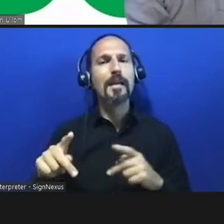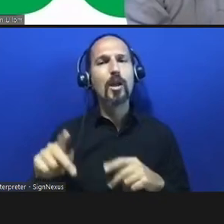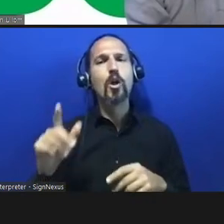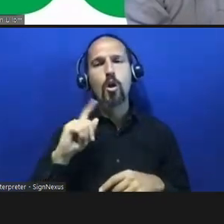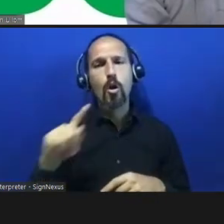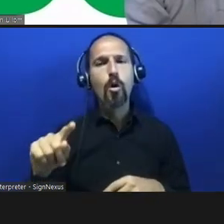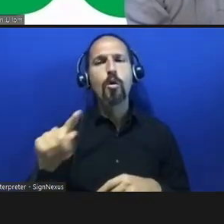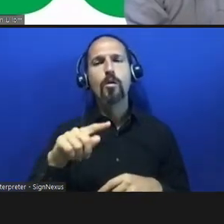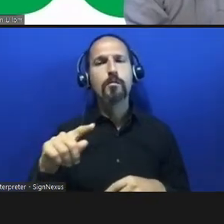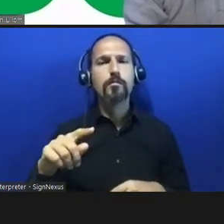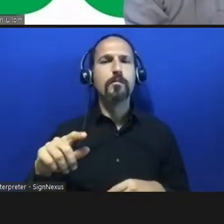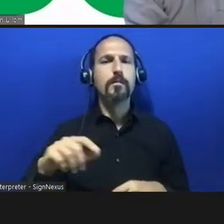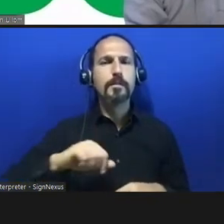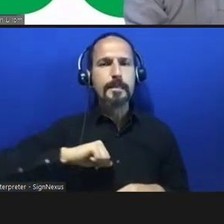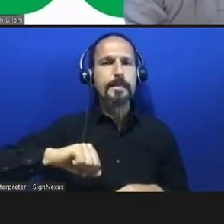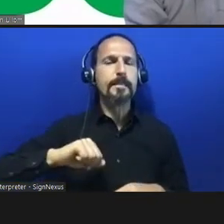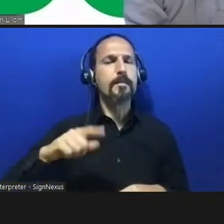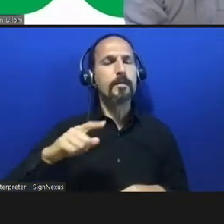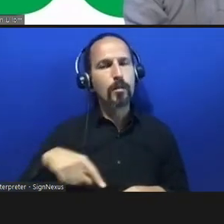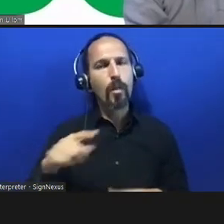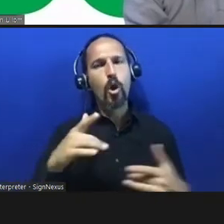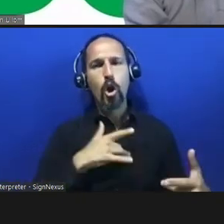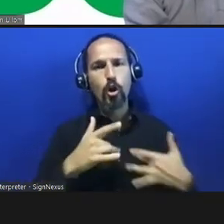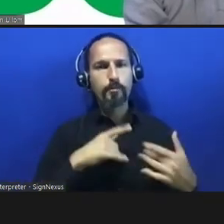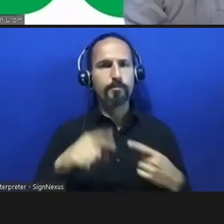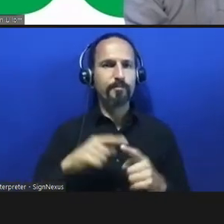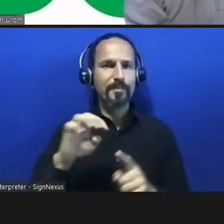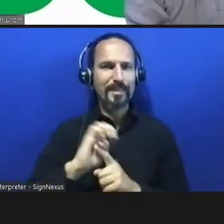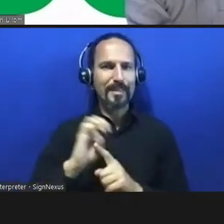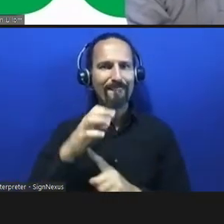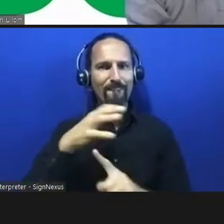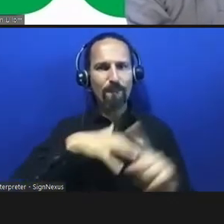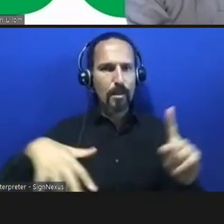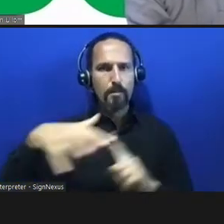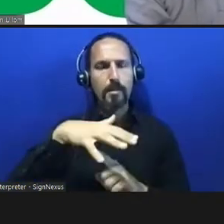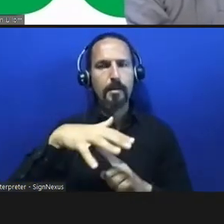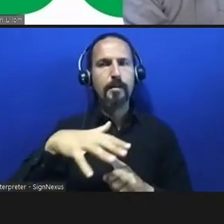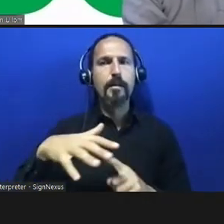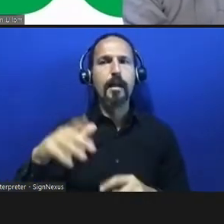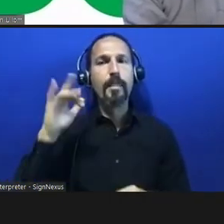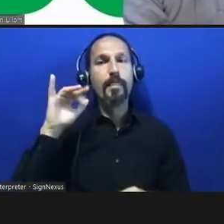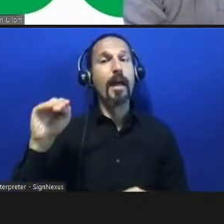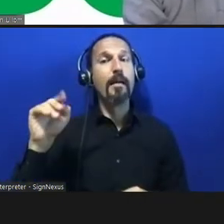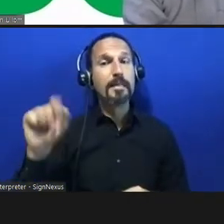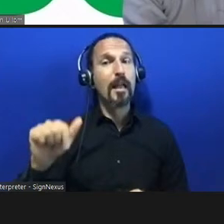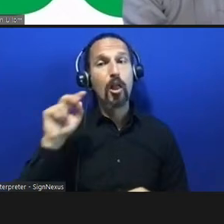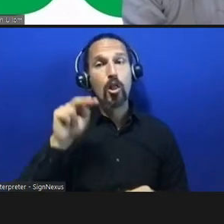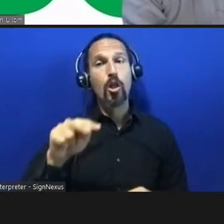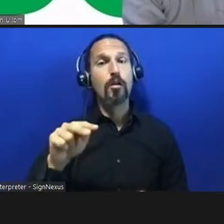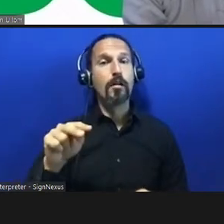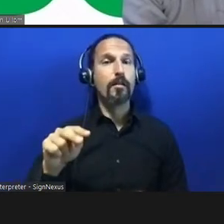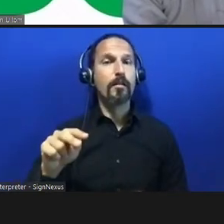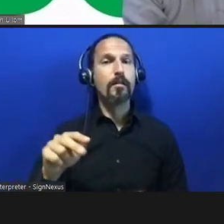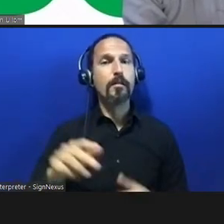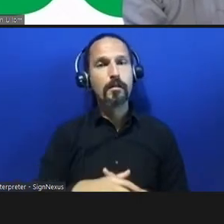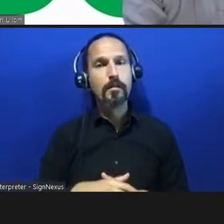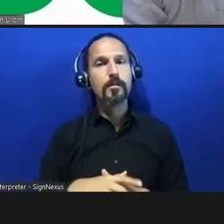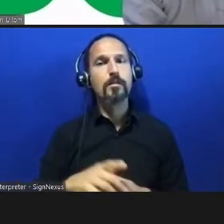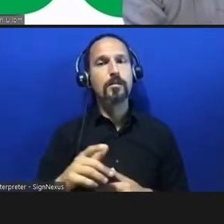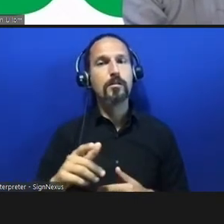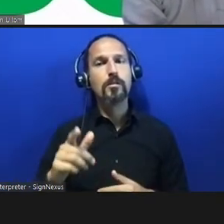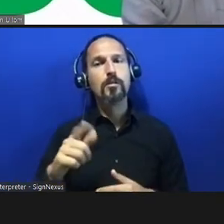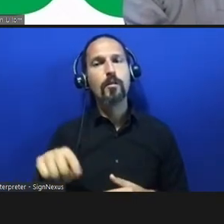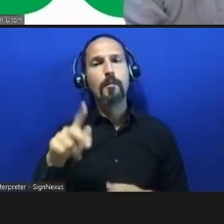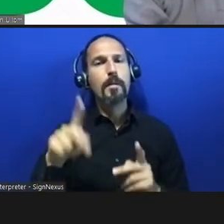pushed it more than anybody else because they're more worried about their environment and then I think the MTA is looking for a hat in hand so join the people in